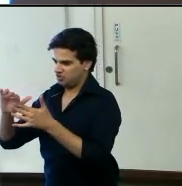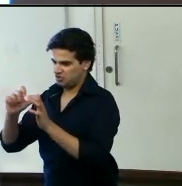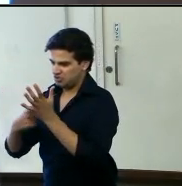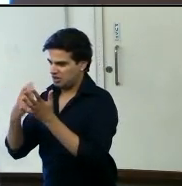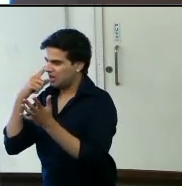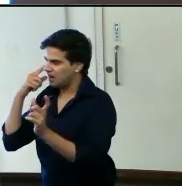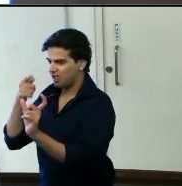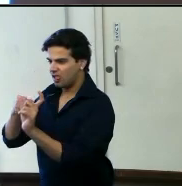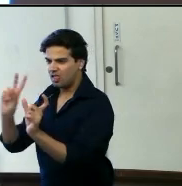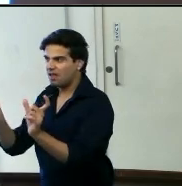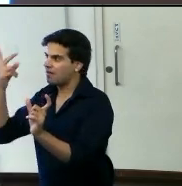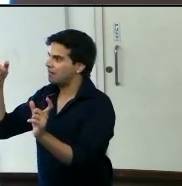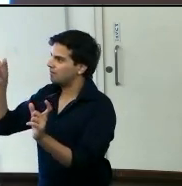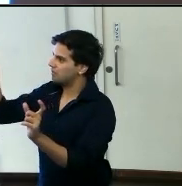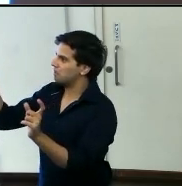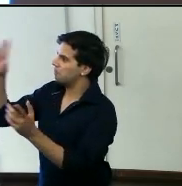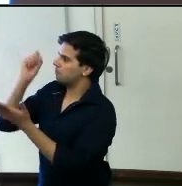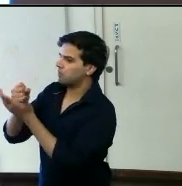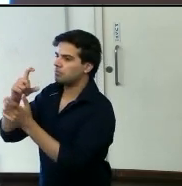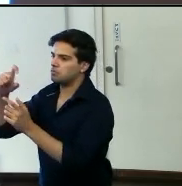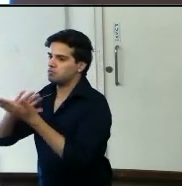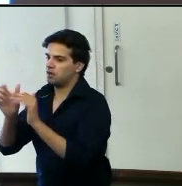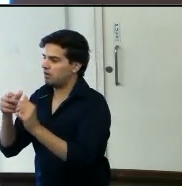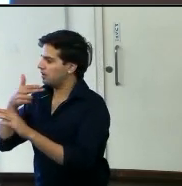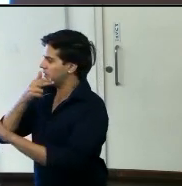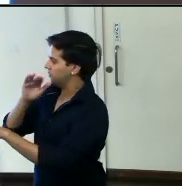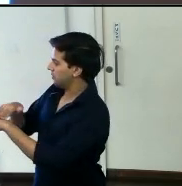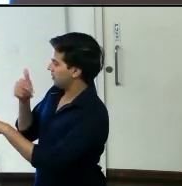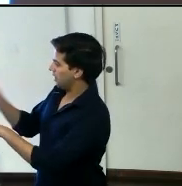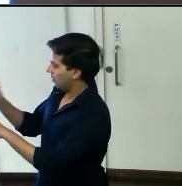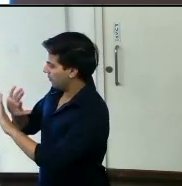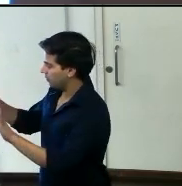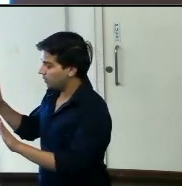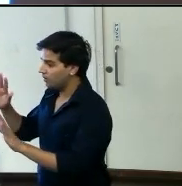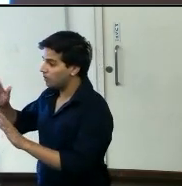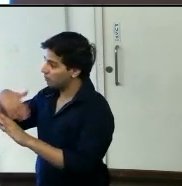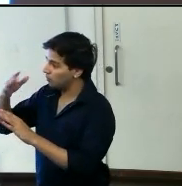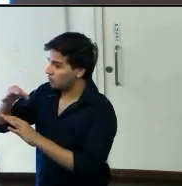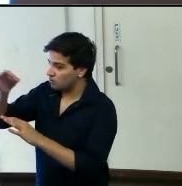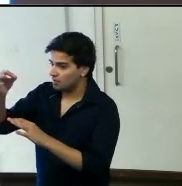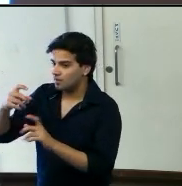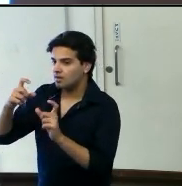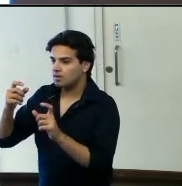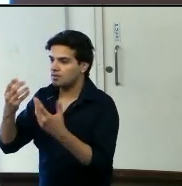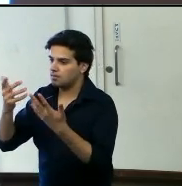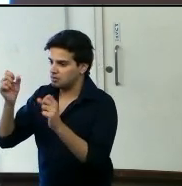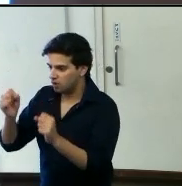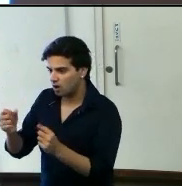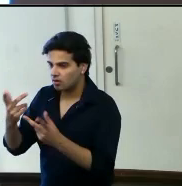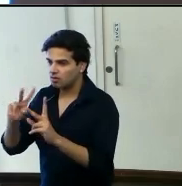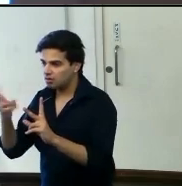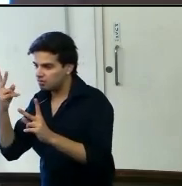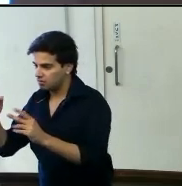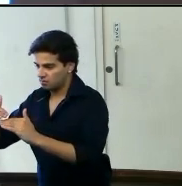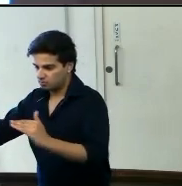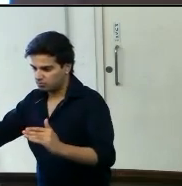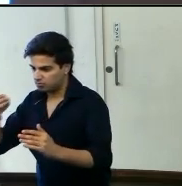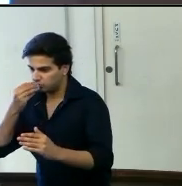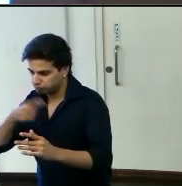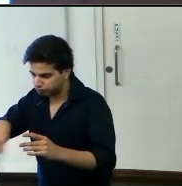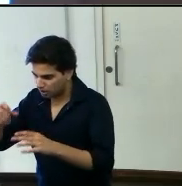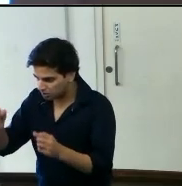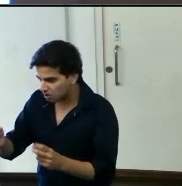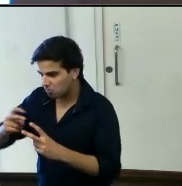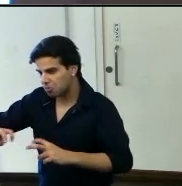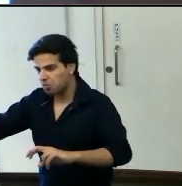point, somewhere, somebody decided that this is called chair. And then to make it further specific, called easy chair or dining. So